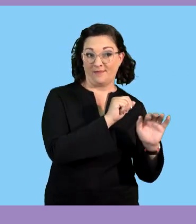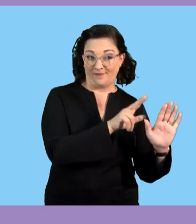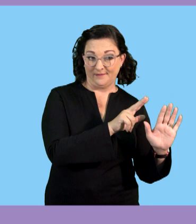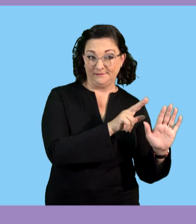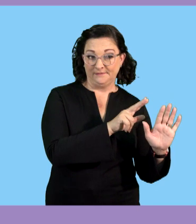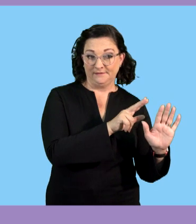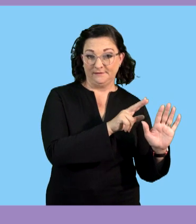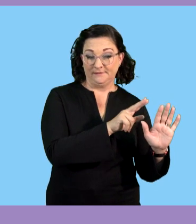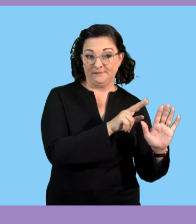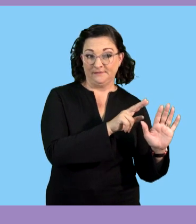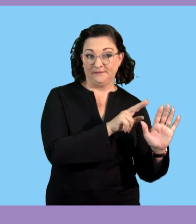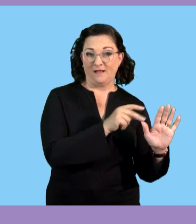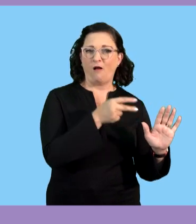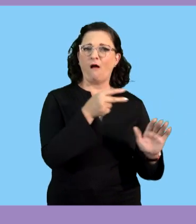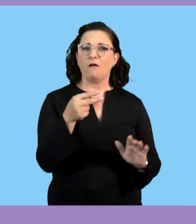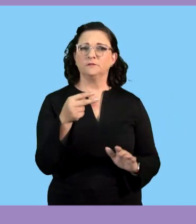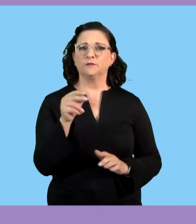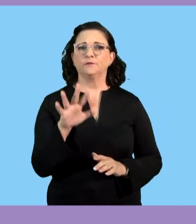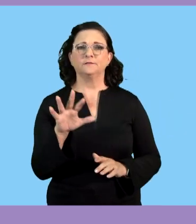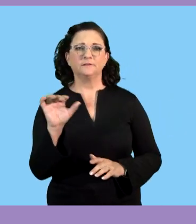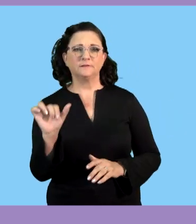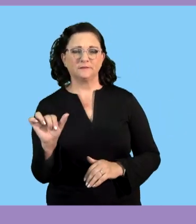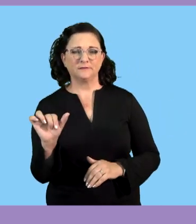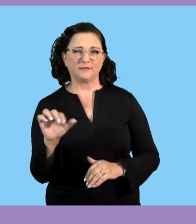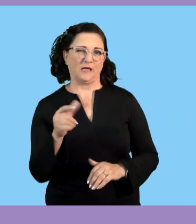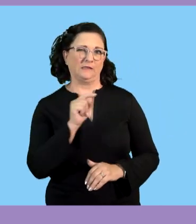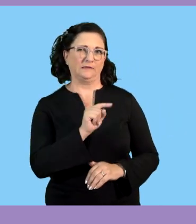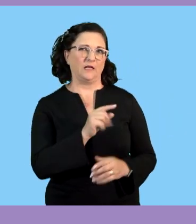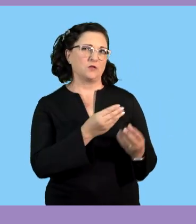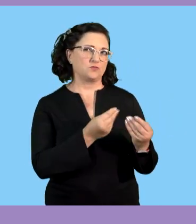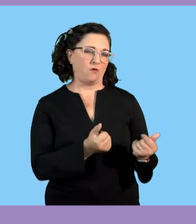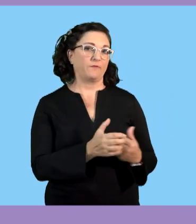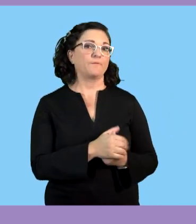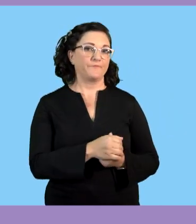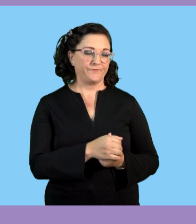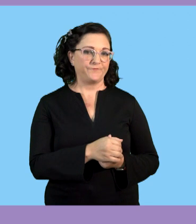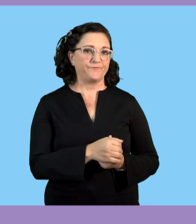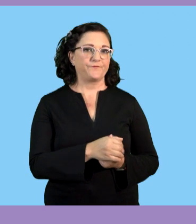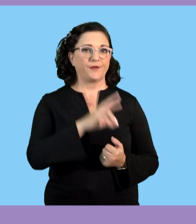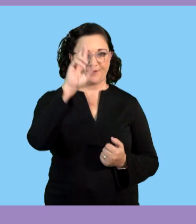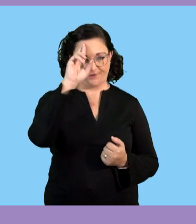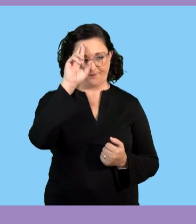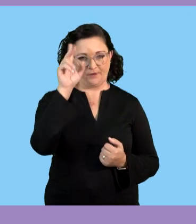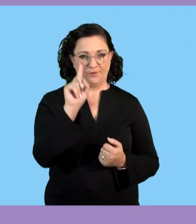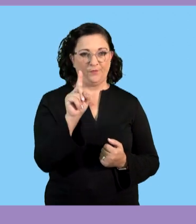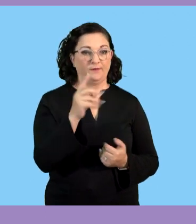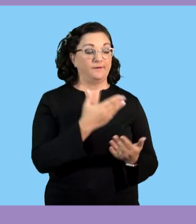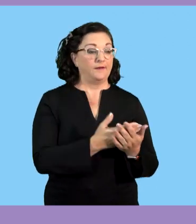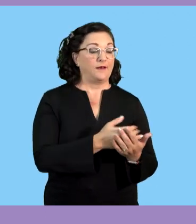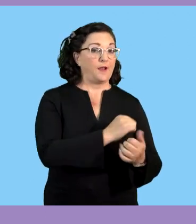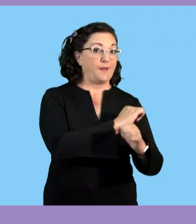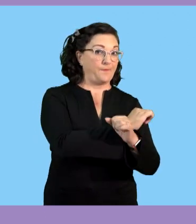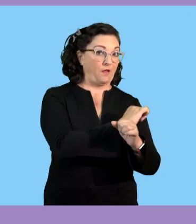to 56. So how do we solve for an equation like that? Remember, you can either multiply